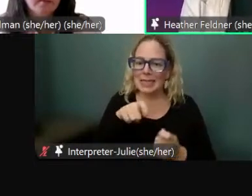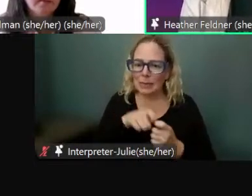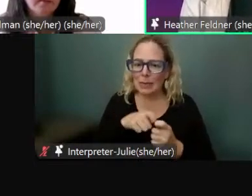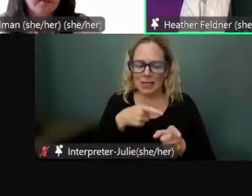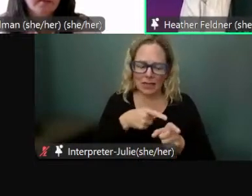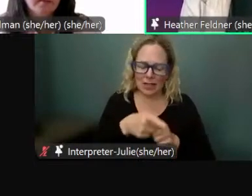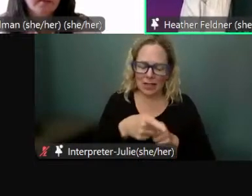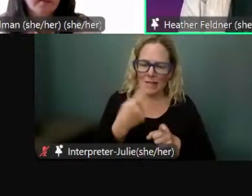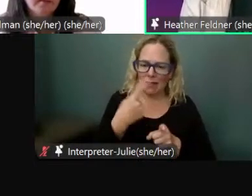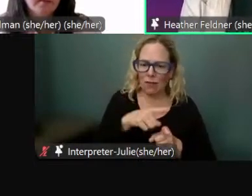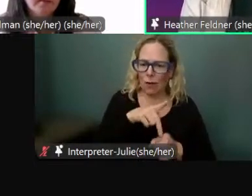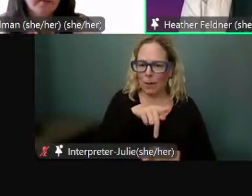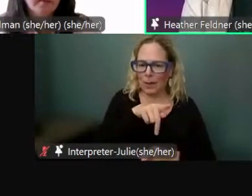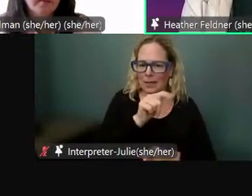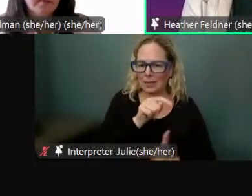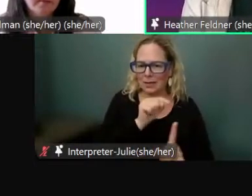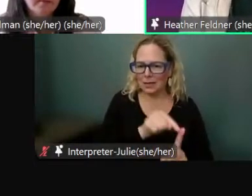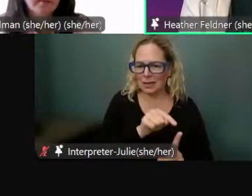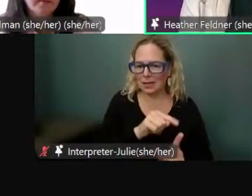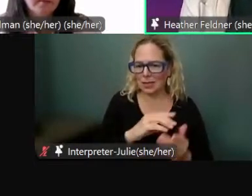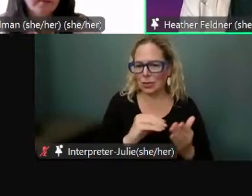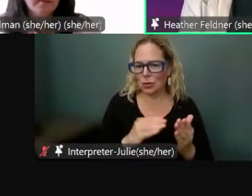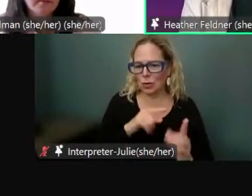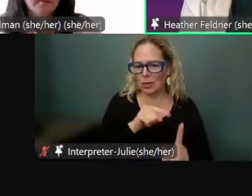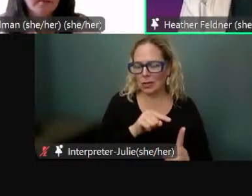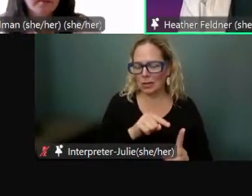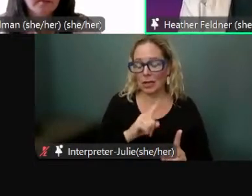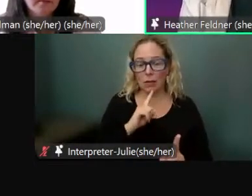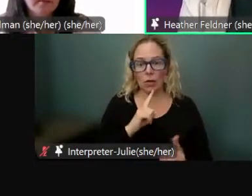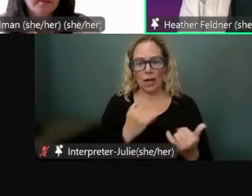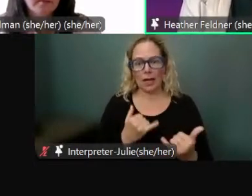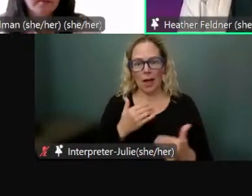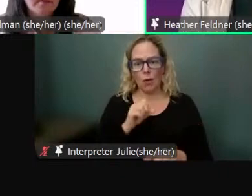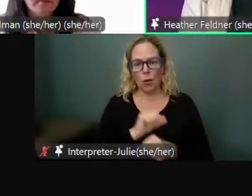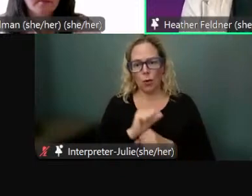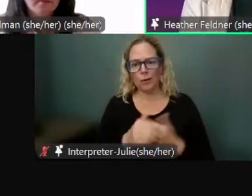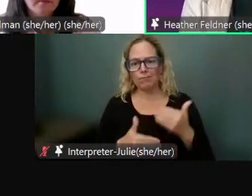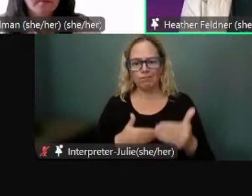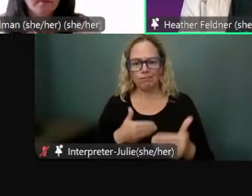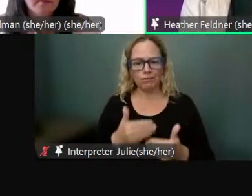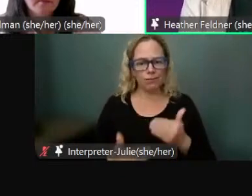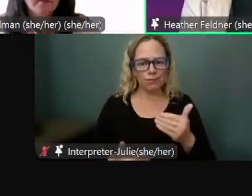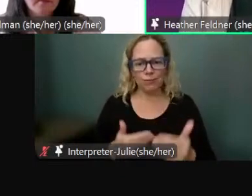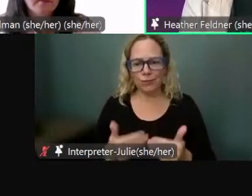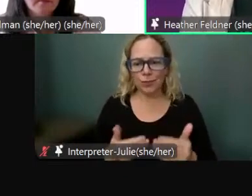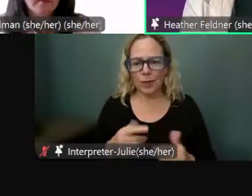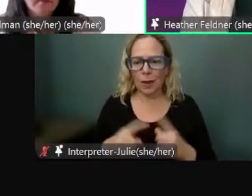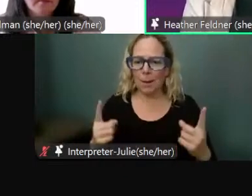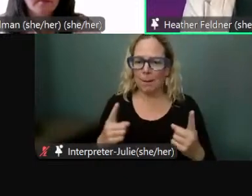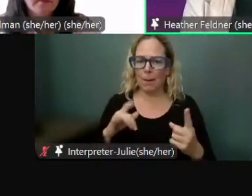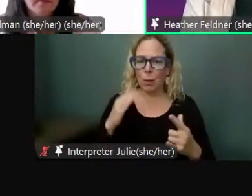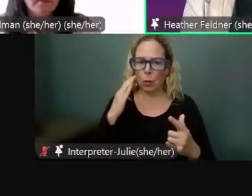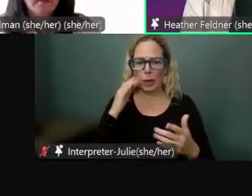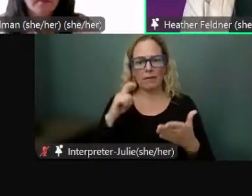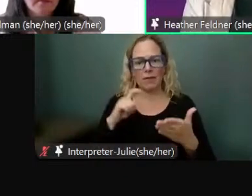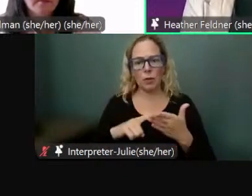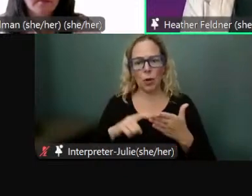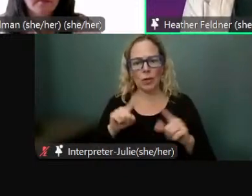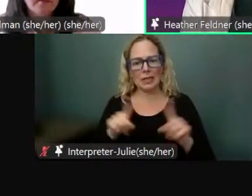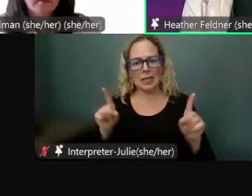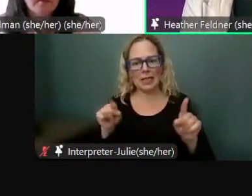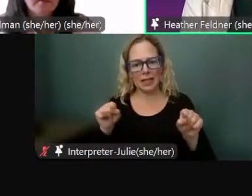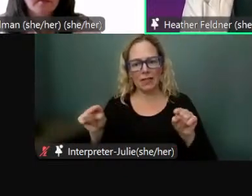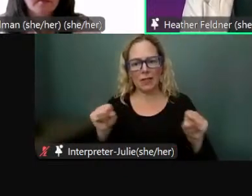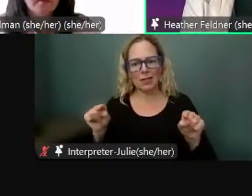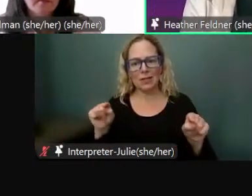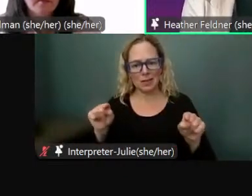So it's a work in progress, but we do know that there's that kind of large difference